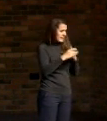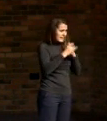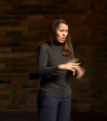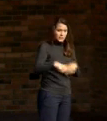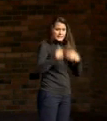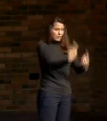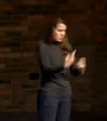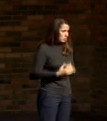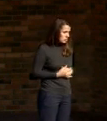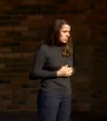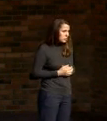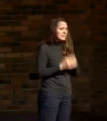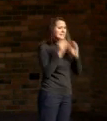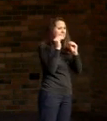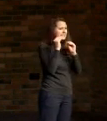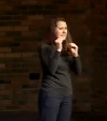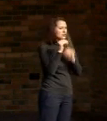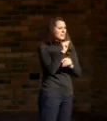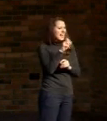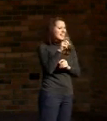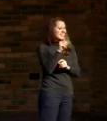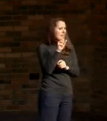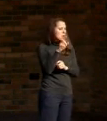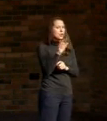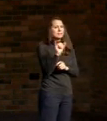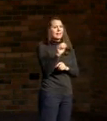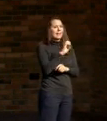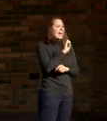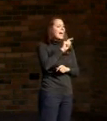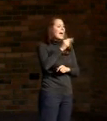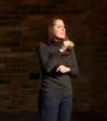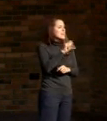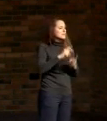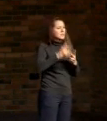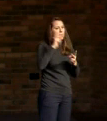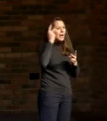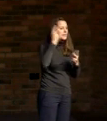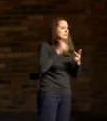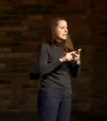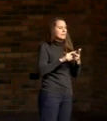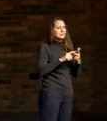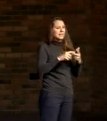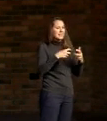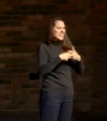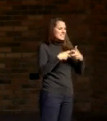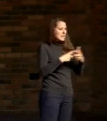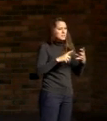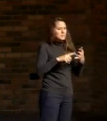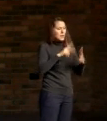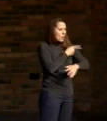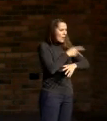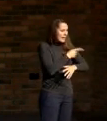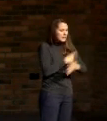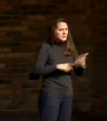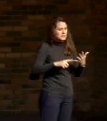civilization, teaching Alexander in subjects such as ethics, politics, metaphysics, poetics,